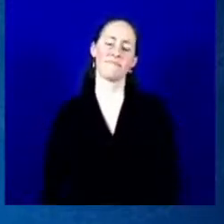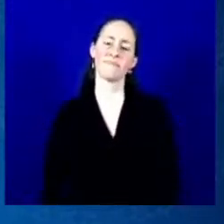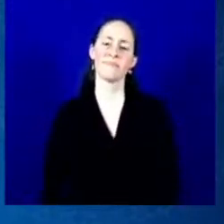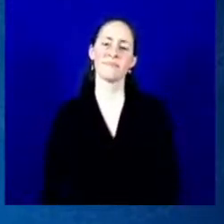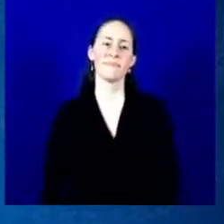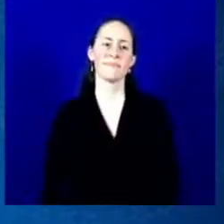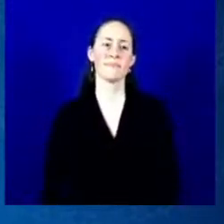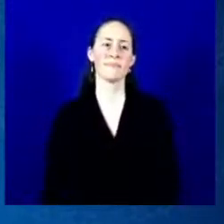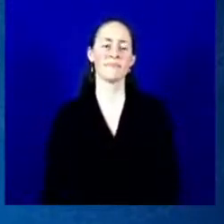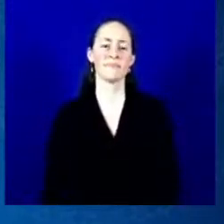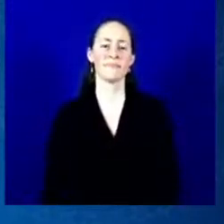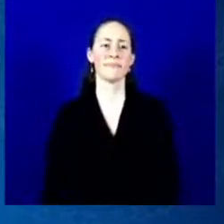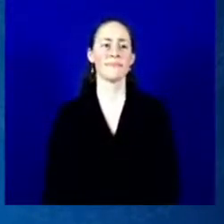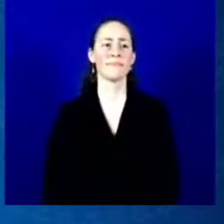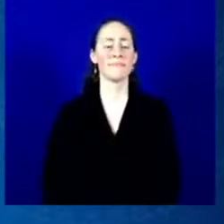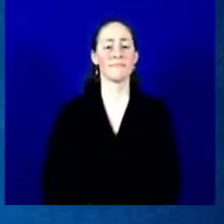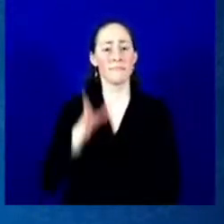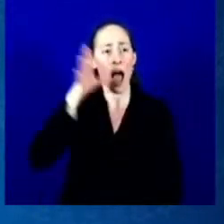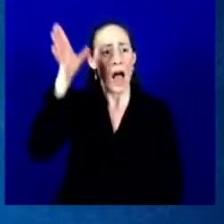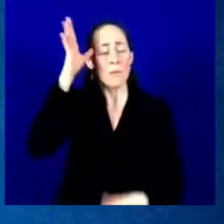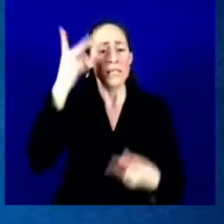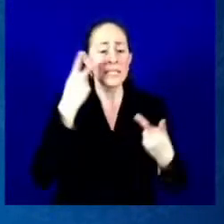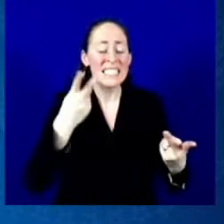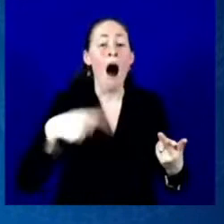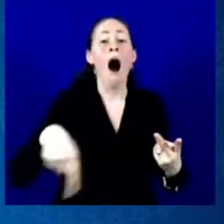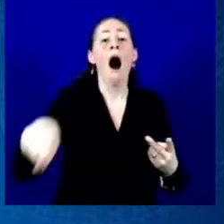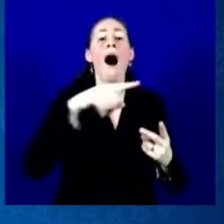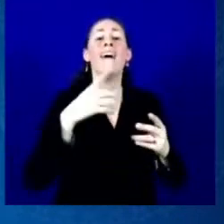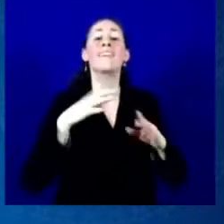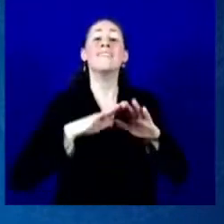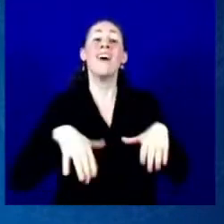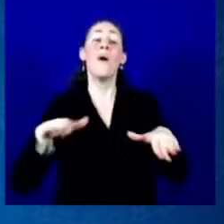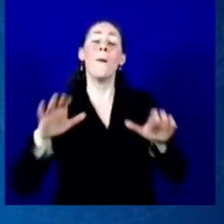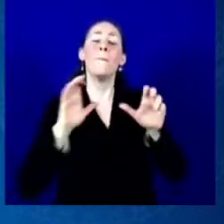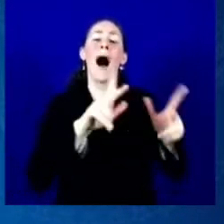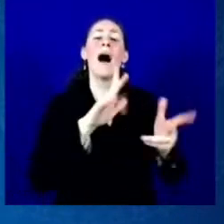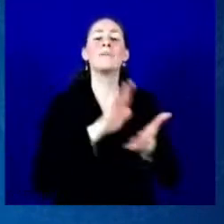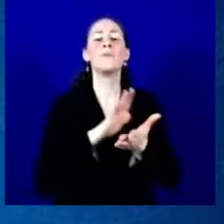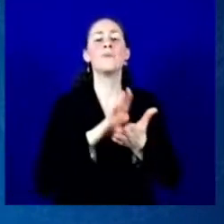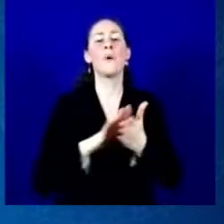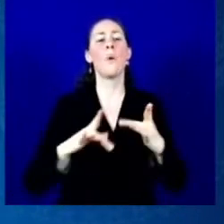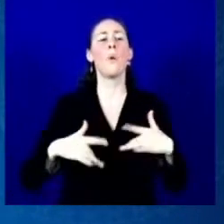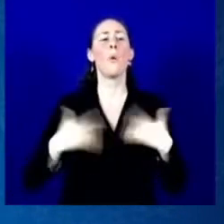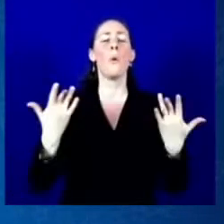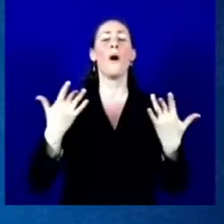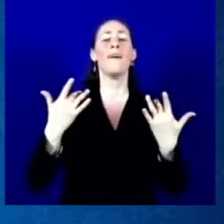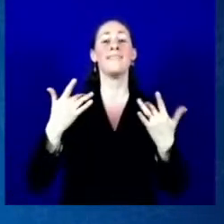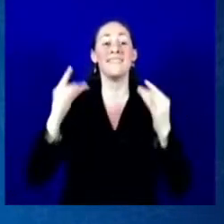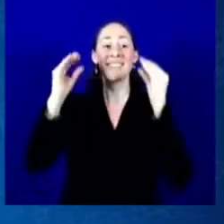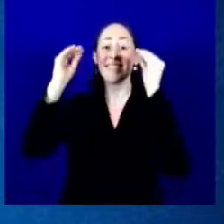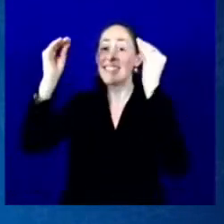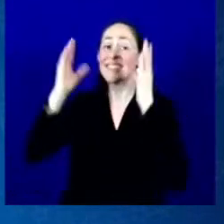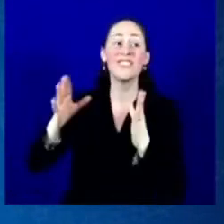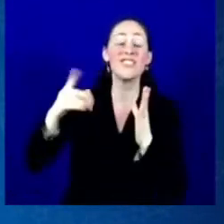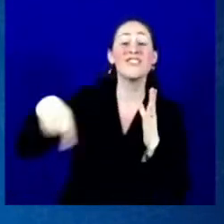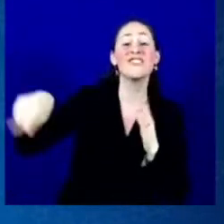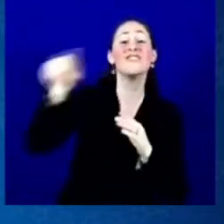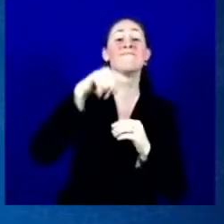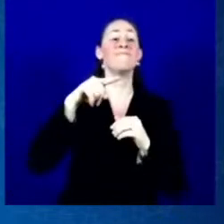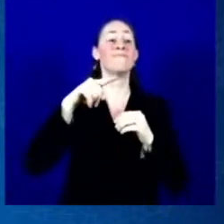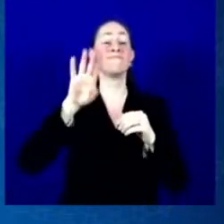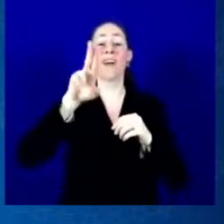kids' faces for those who are able to go back to school because the teachers and school bus drivers and cafeteria workers have been vaccinated.